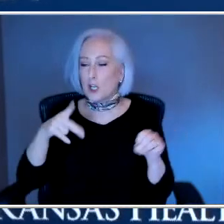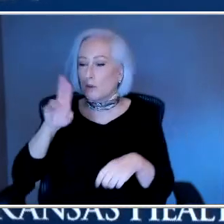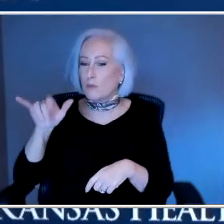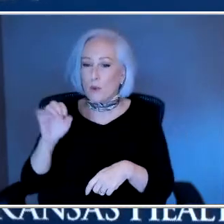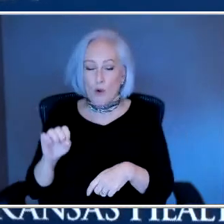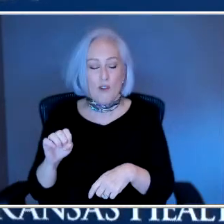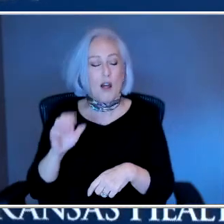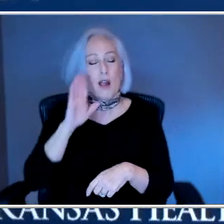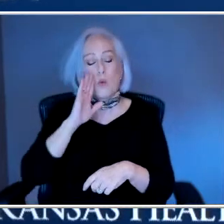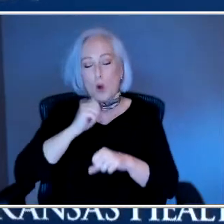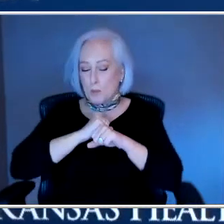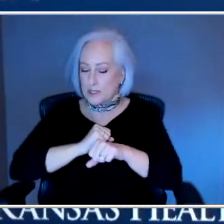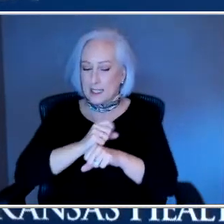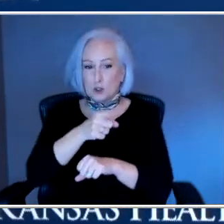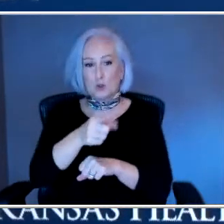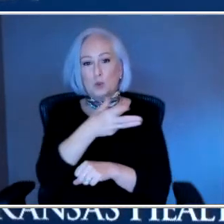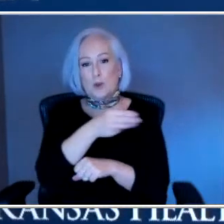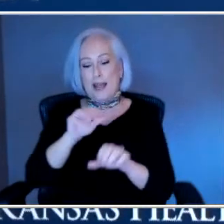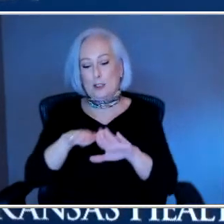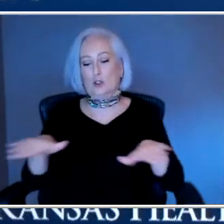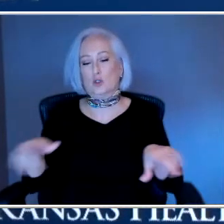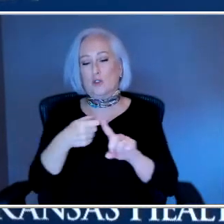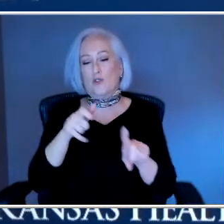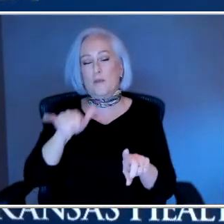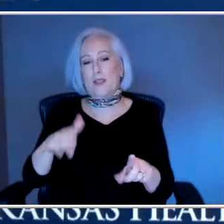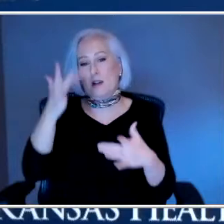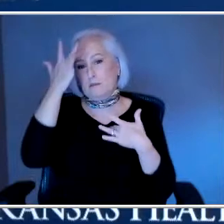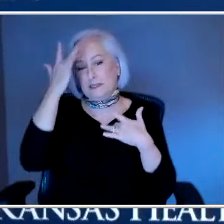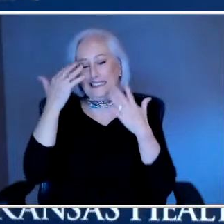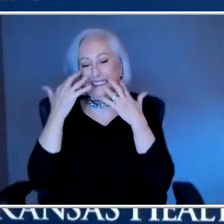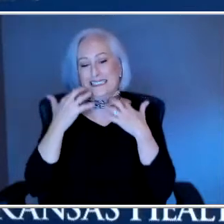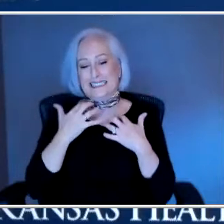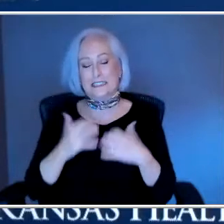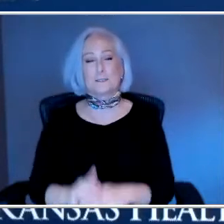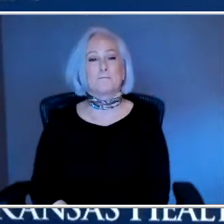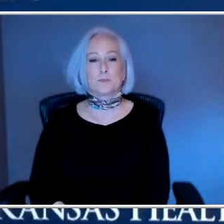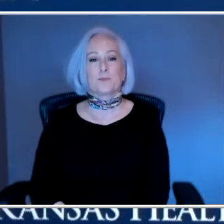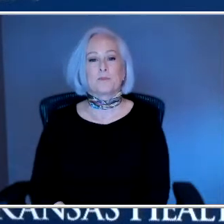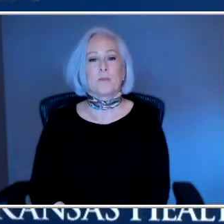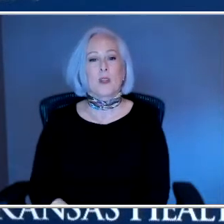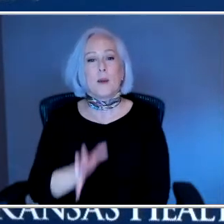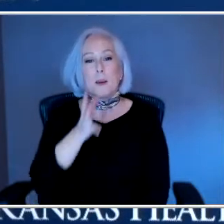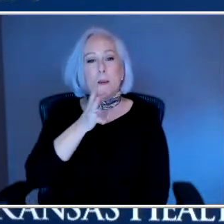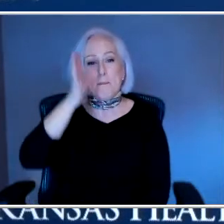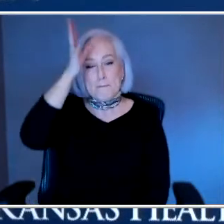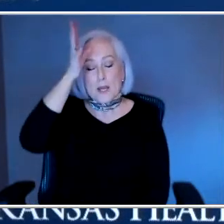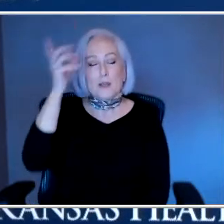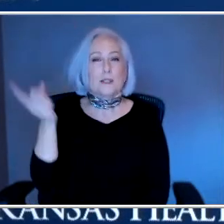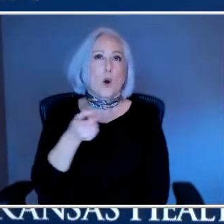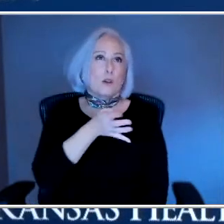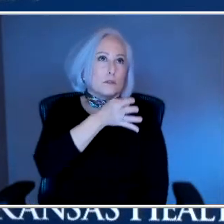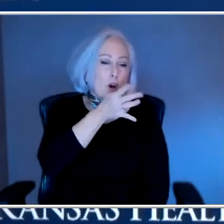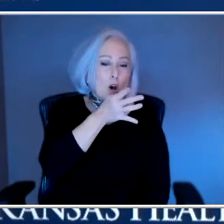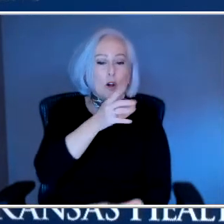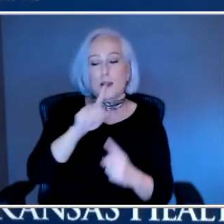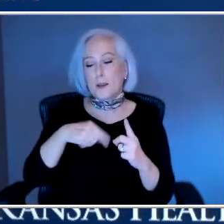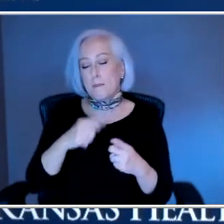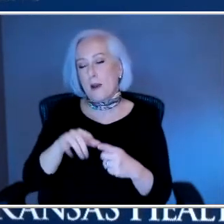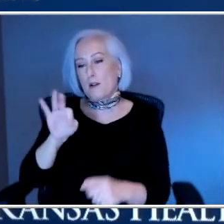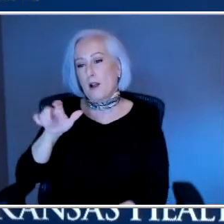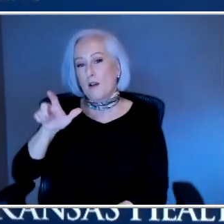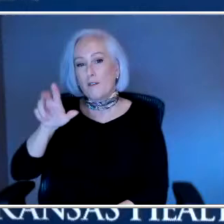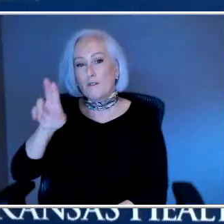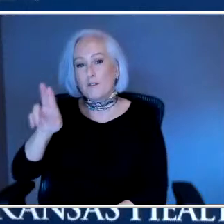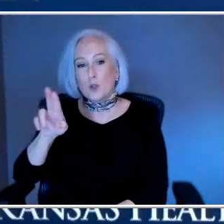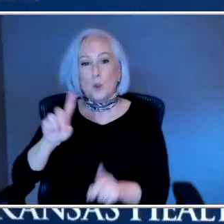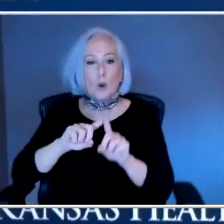children from this disease. And we always hear parents talking, whether it's influenza or other infections that